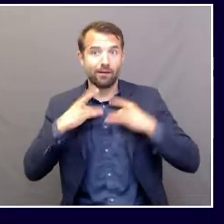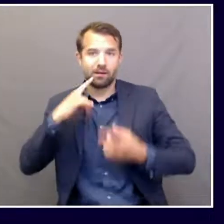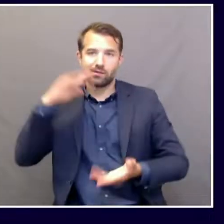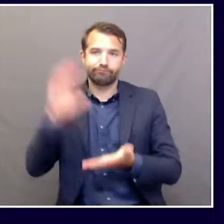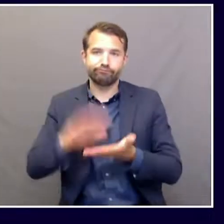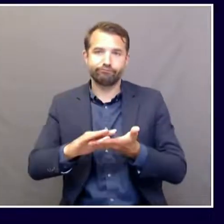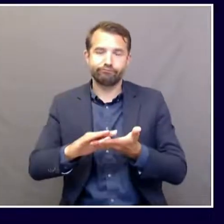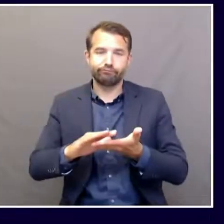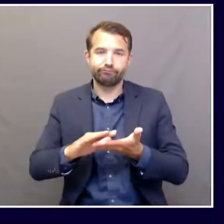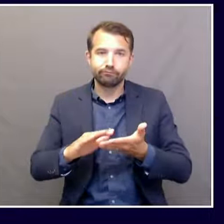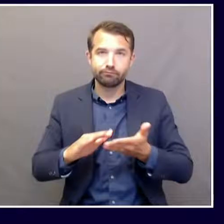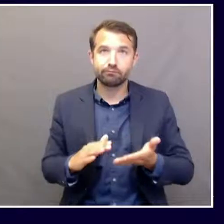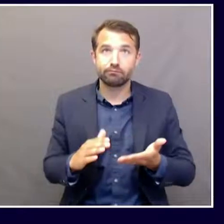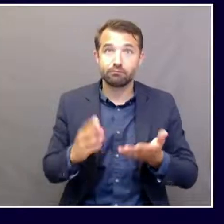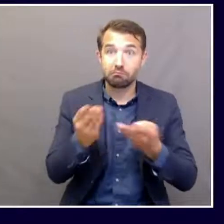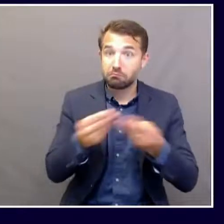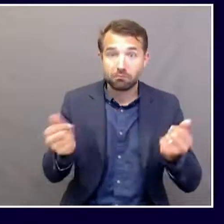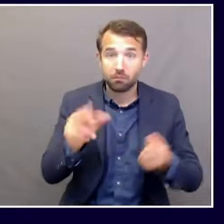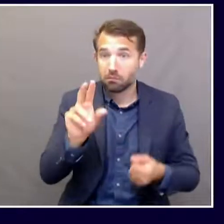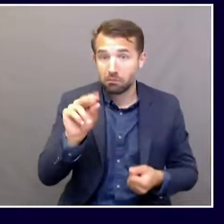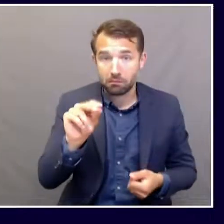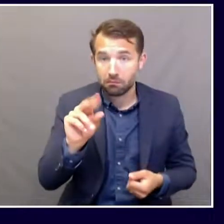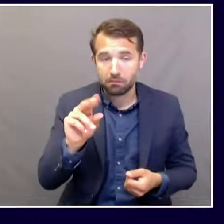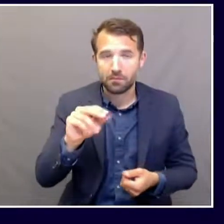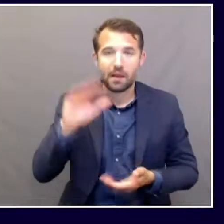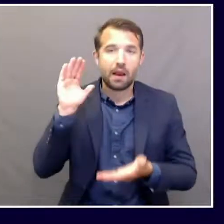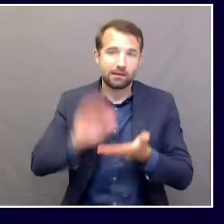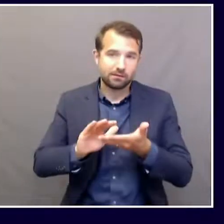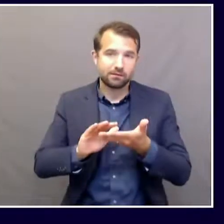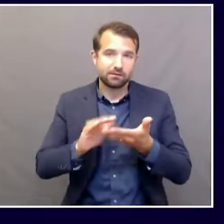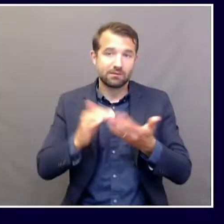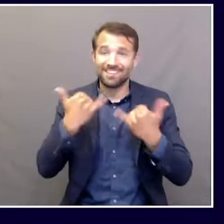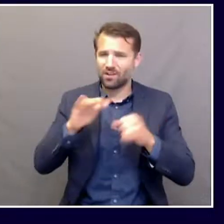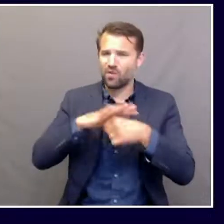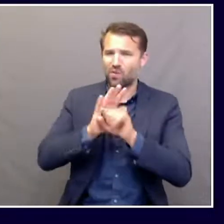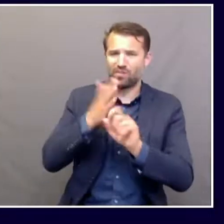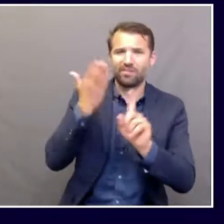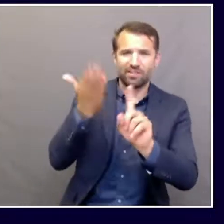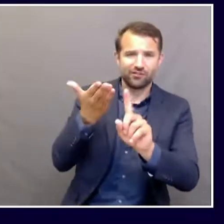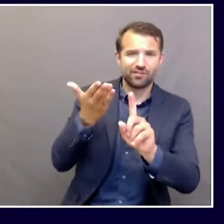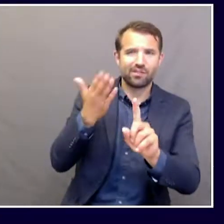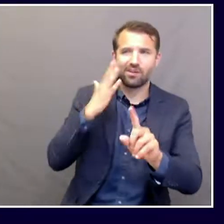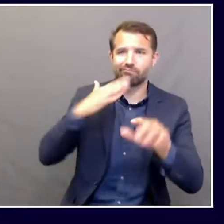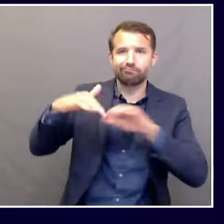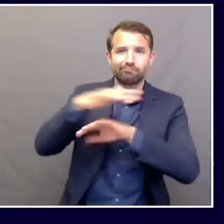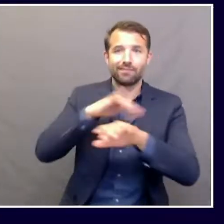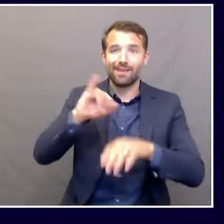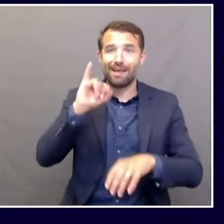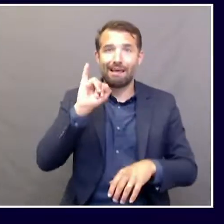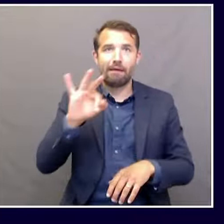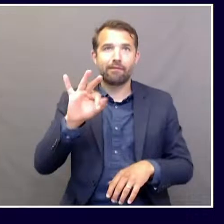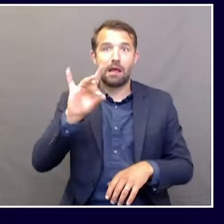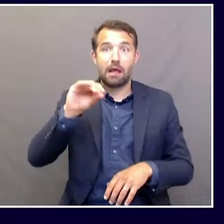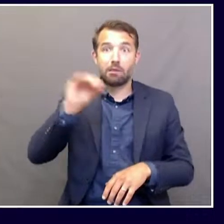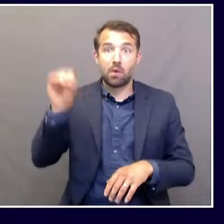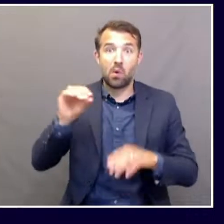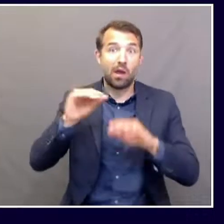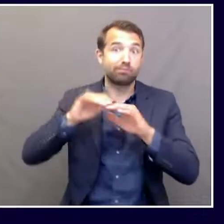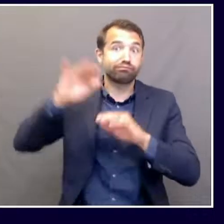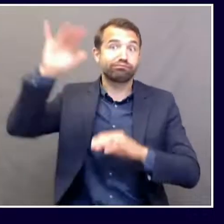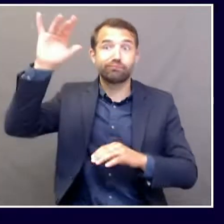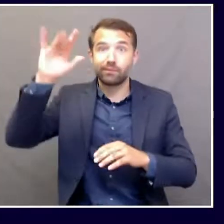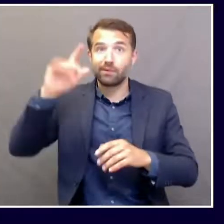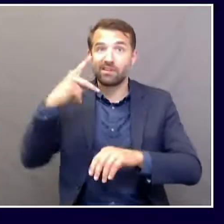away. There will still be COVID, even if we get to that magical number, whatever it is. And the way that COVID